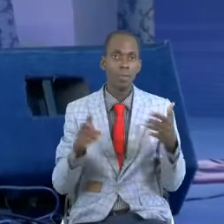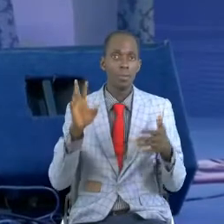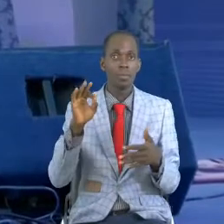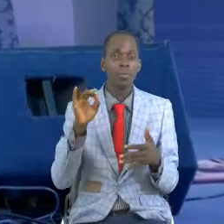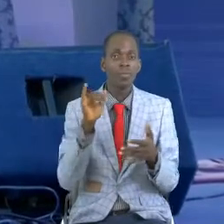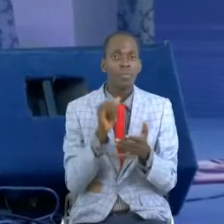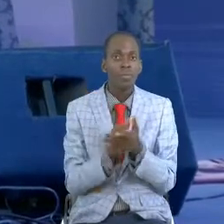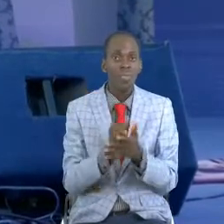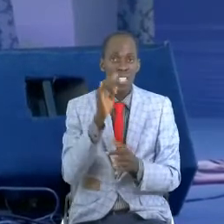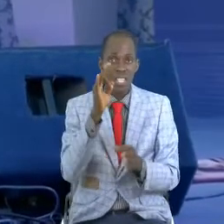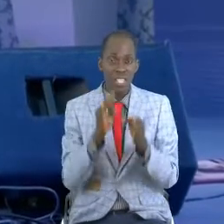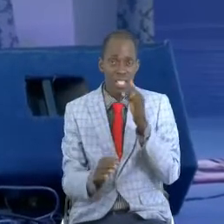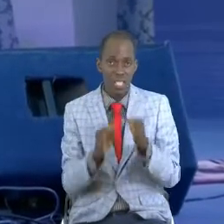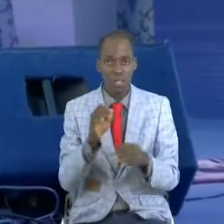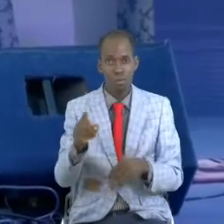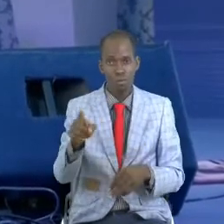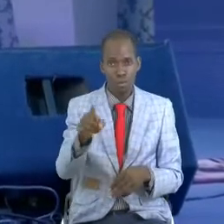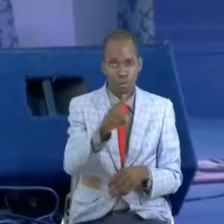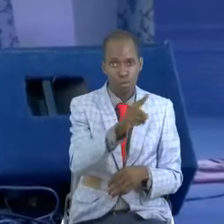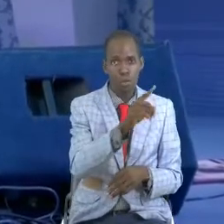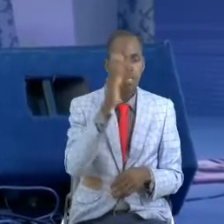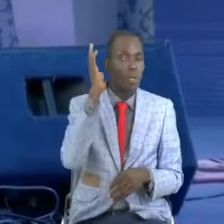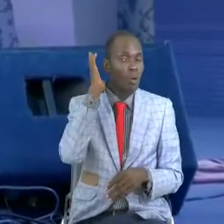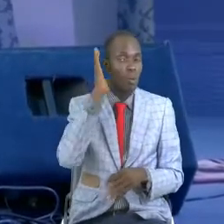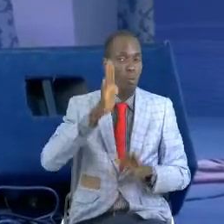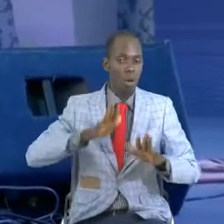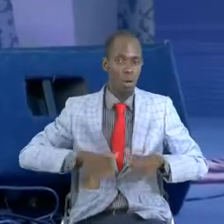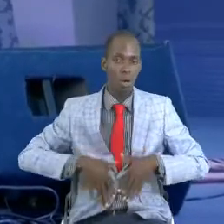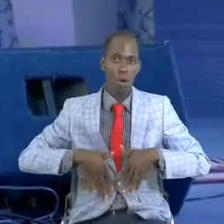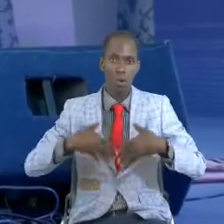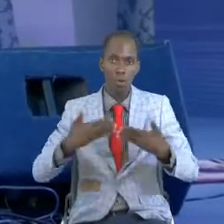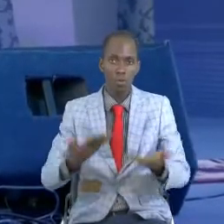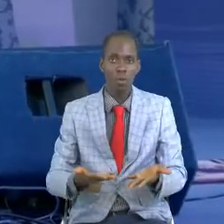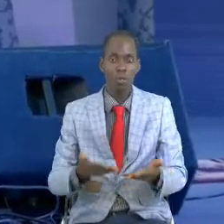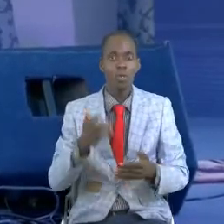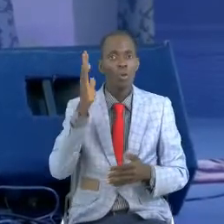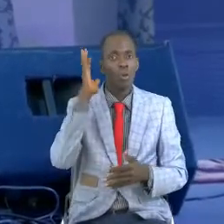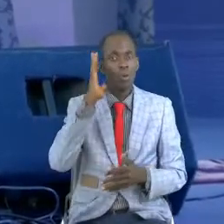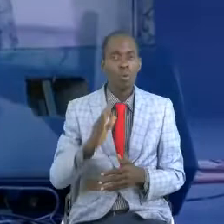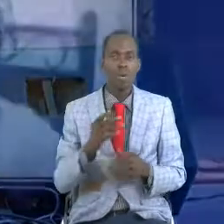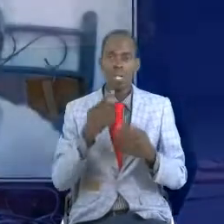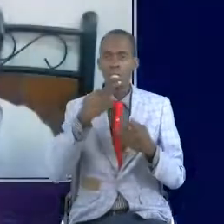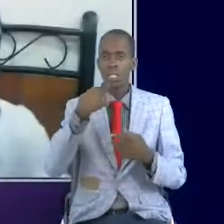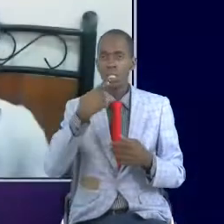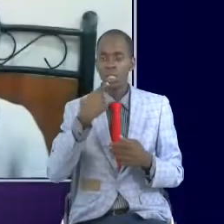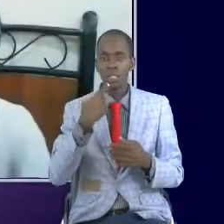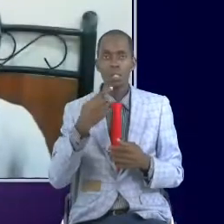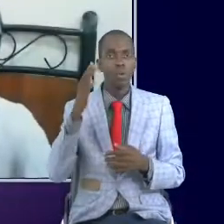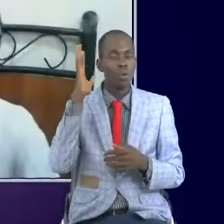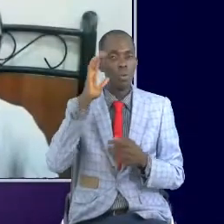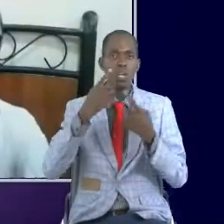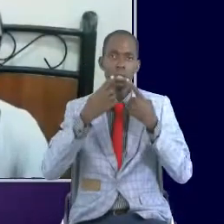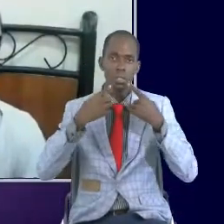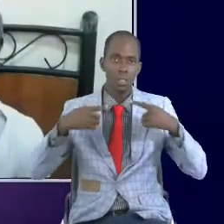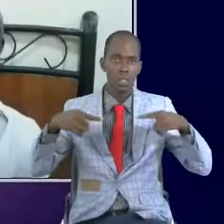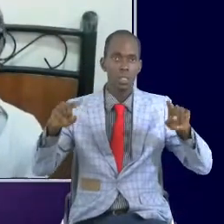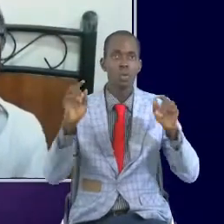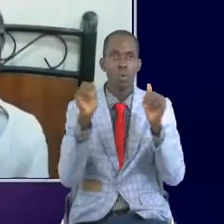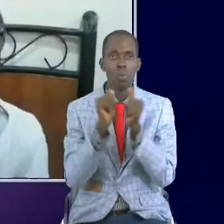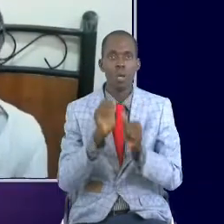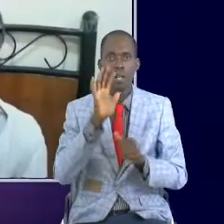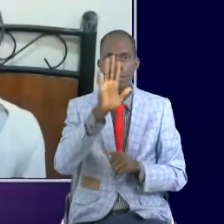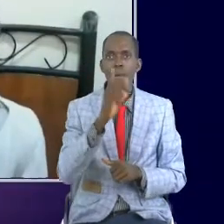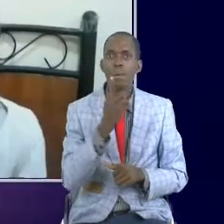thou shalt confess shall profess shall declare with thy mouth